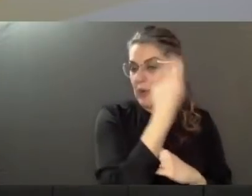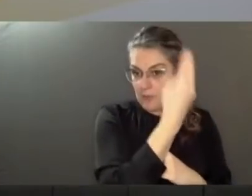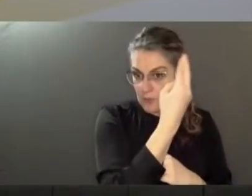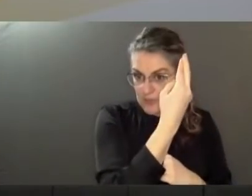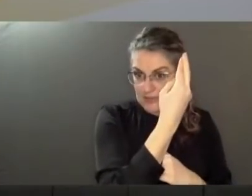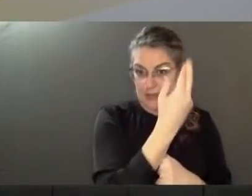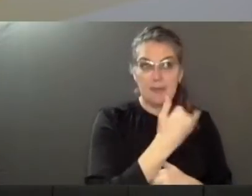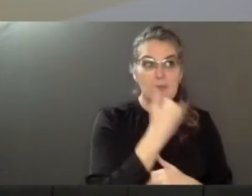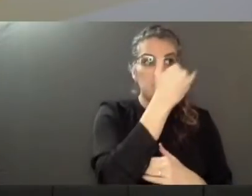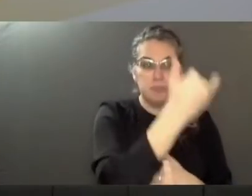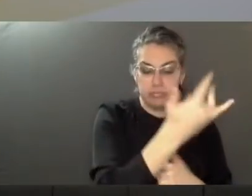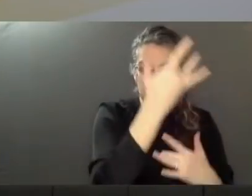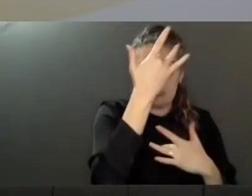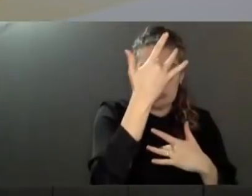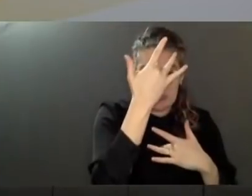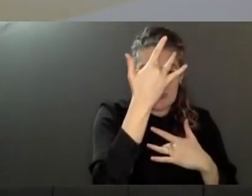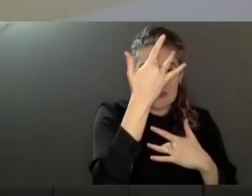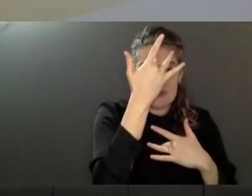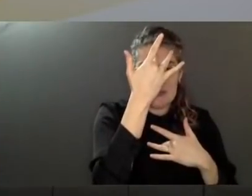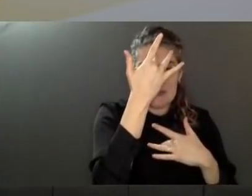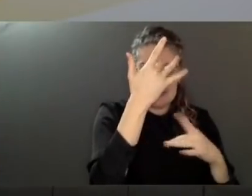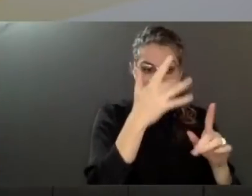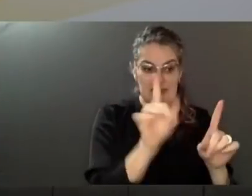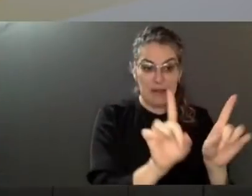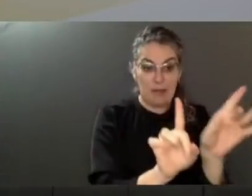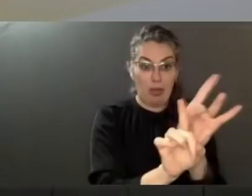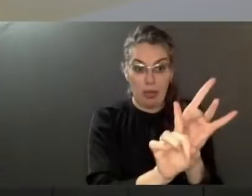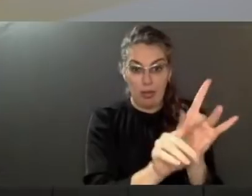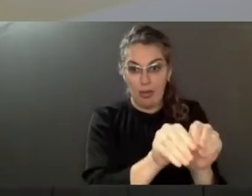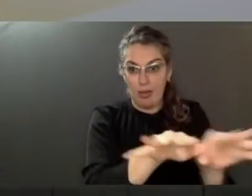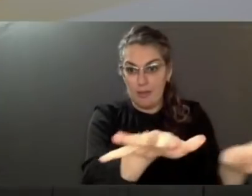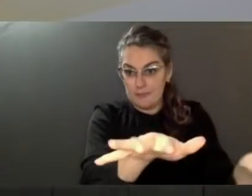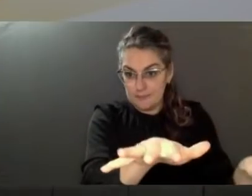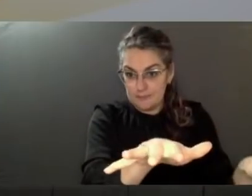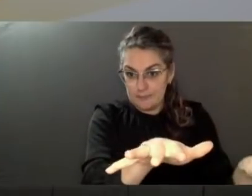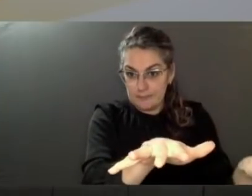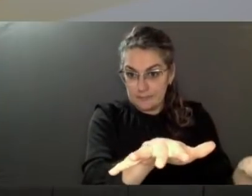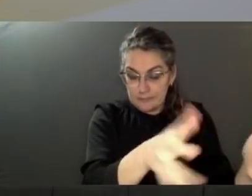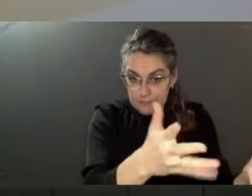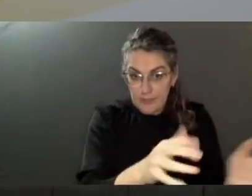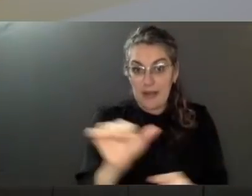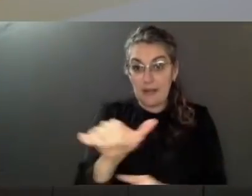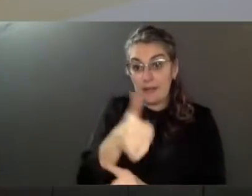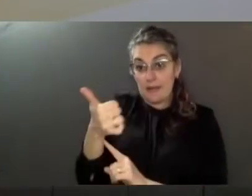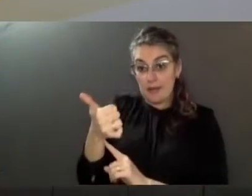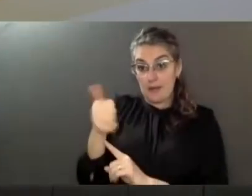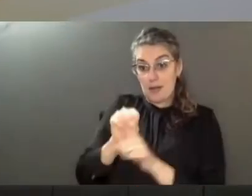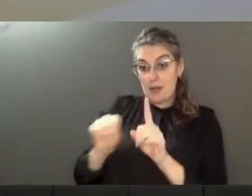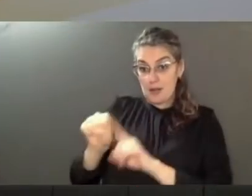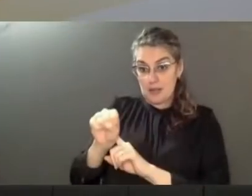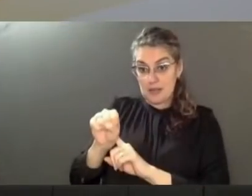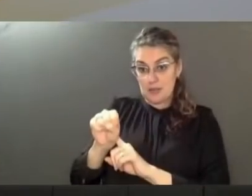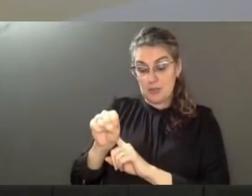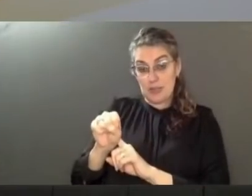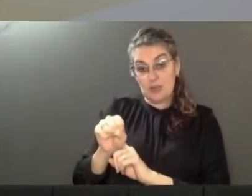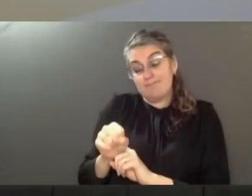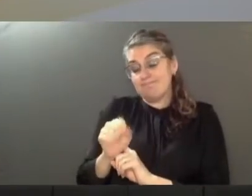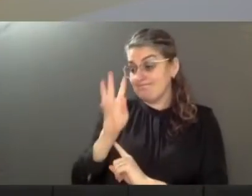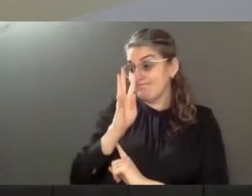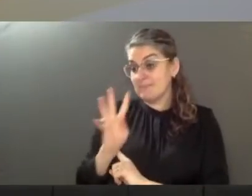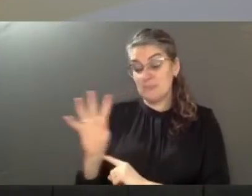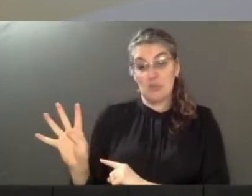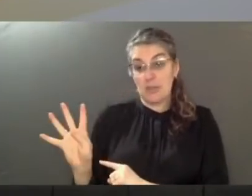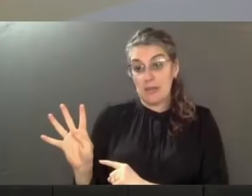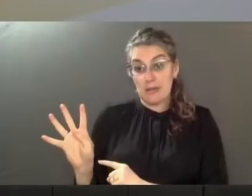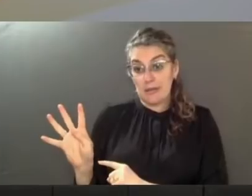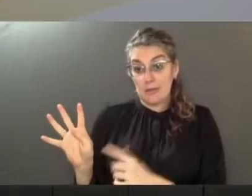COVID. And then other cases where, and again, it would be really not often,